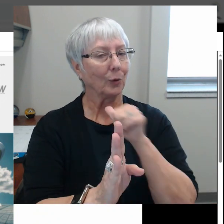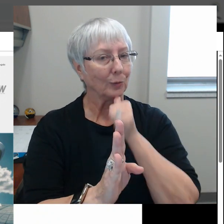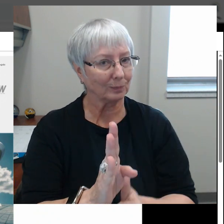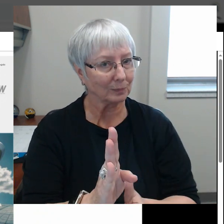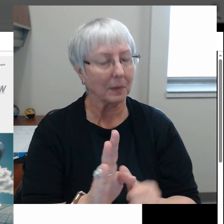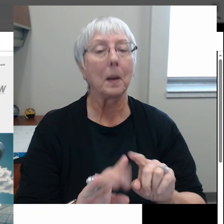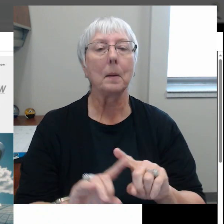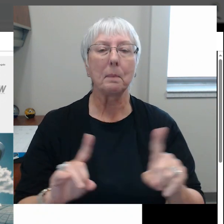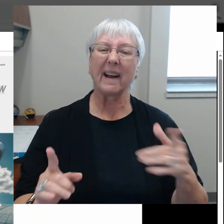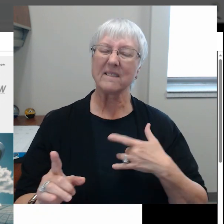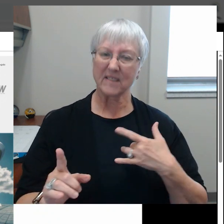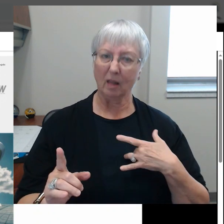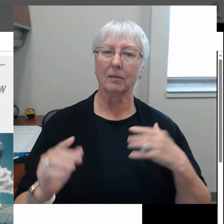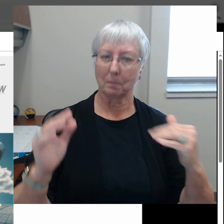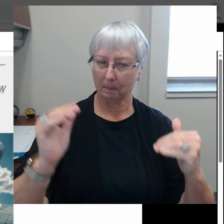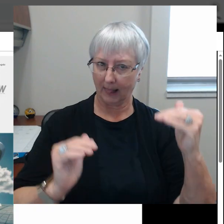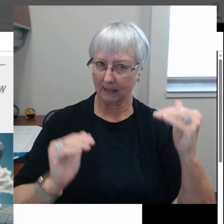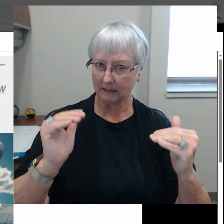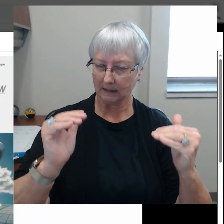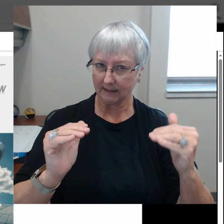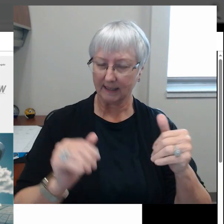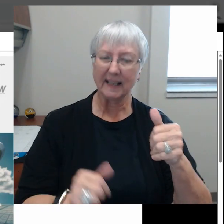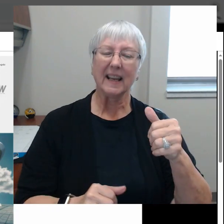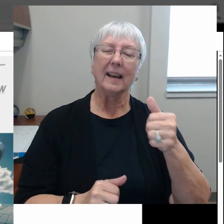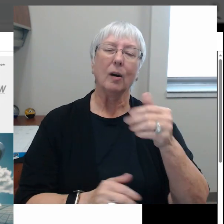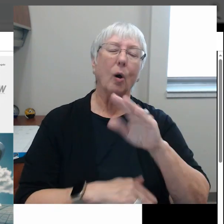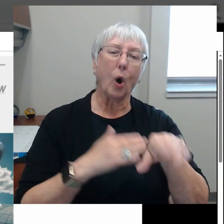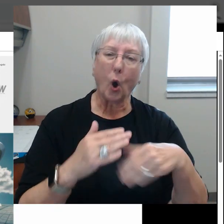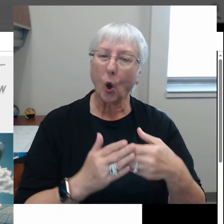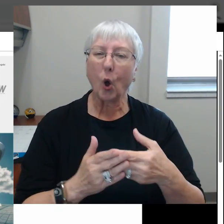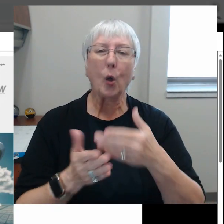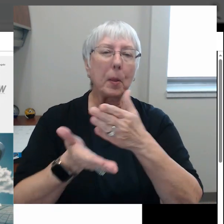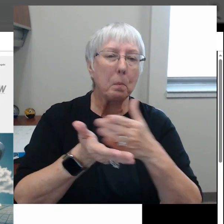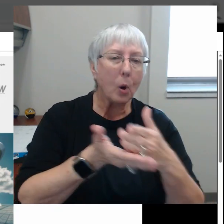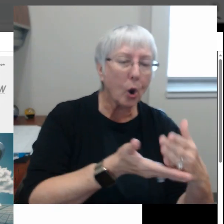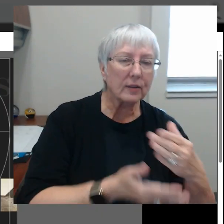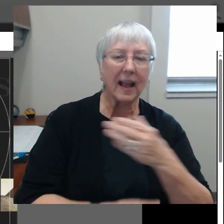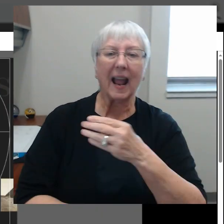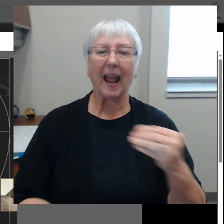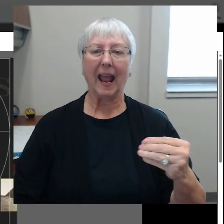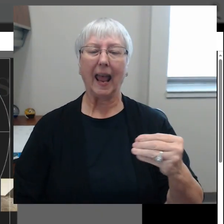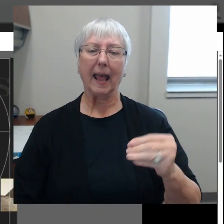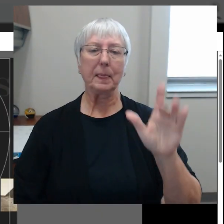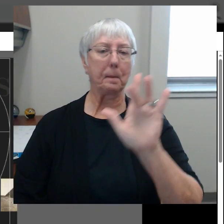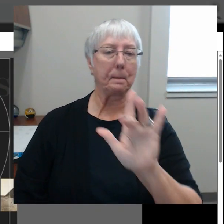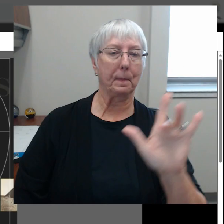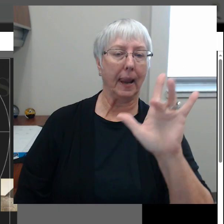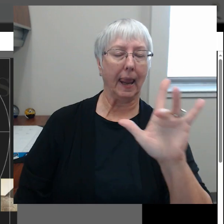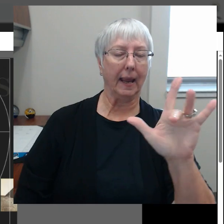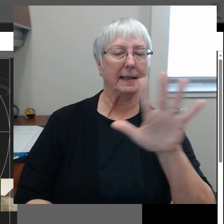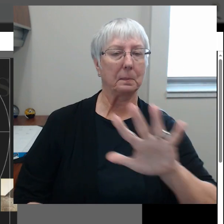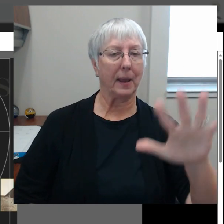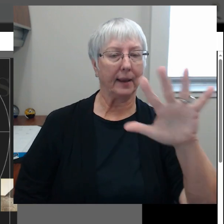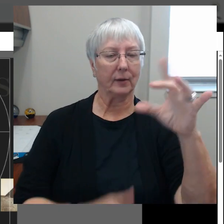pleasing. Every element and the negative space relate to each other. The proportion can serve